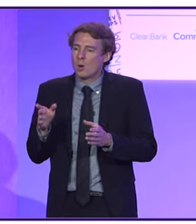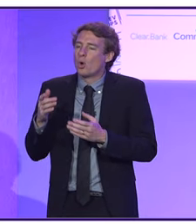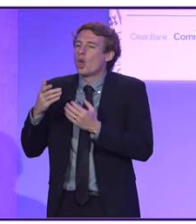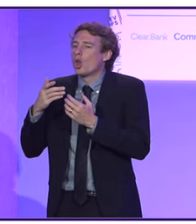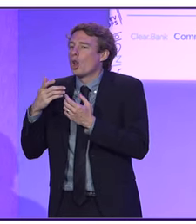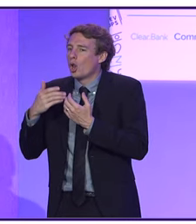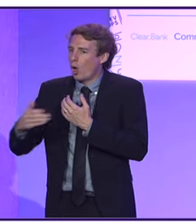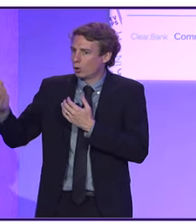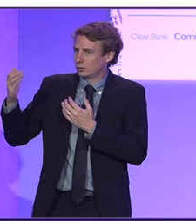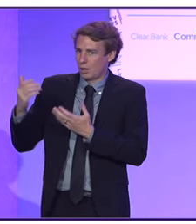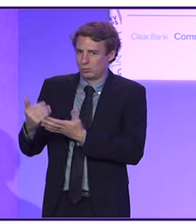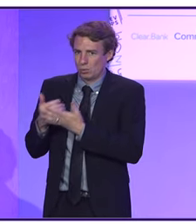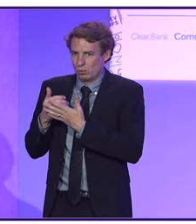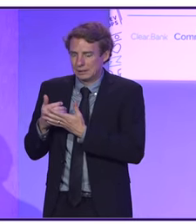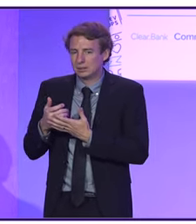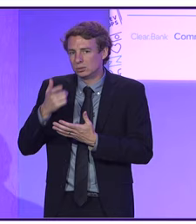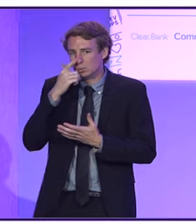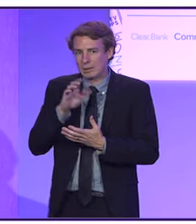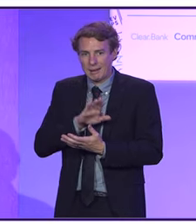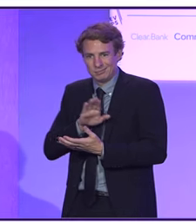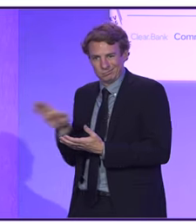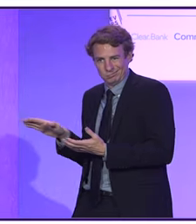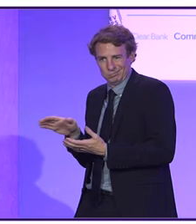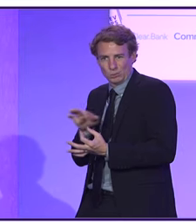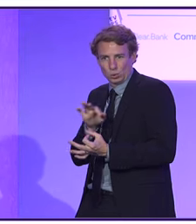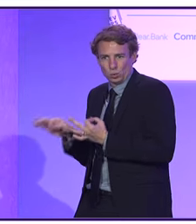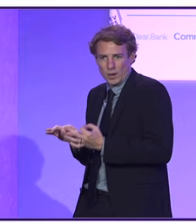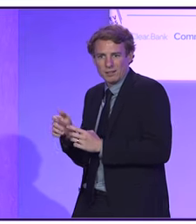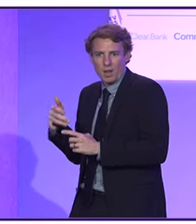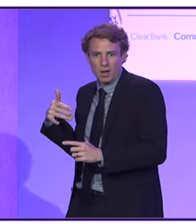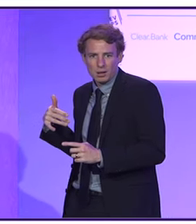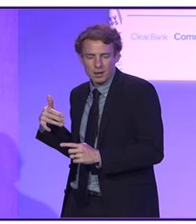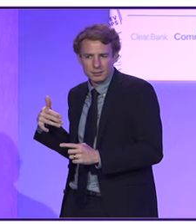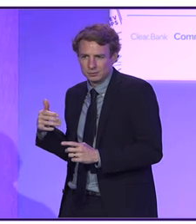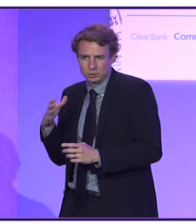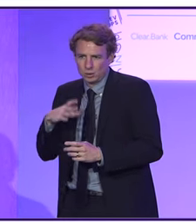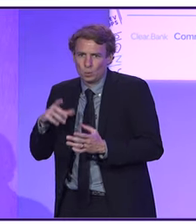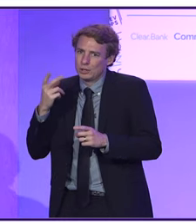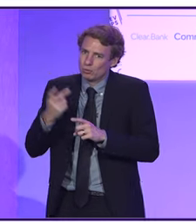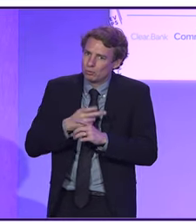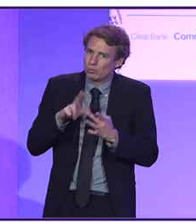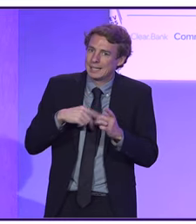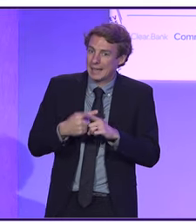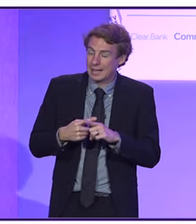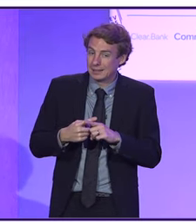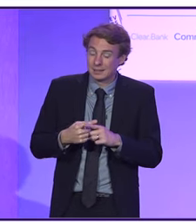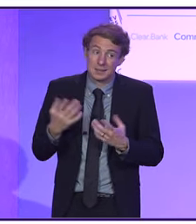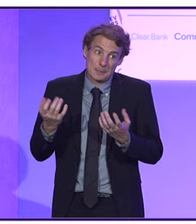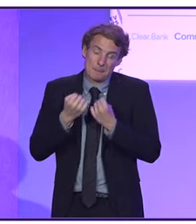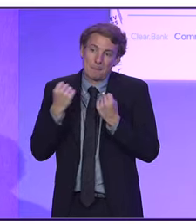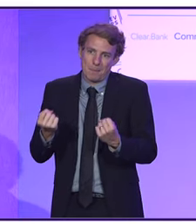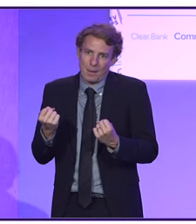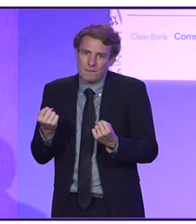data problem by querying your archive directly, essentially, without the need to reindex. Really powerful technique. What it means is that